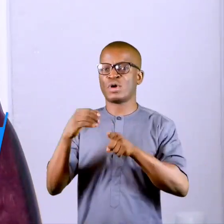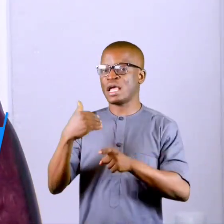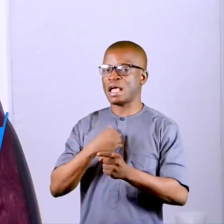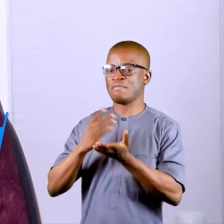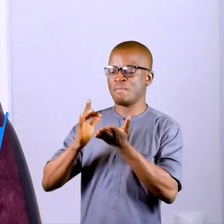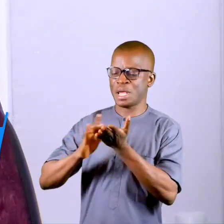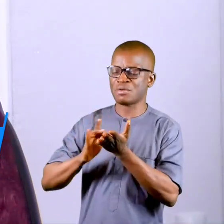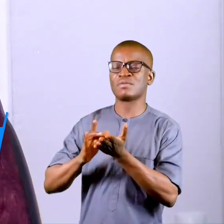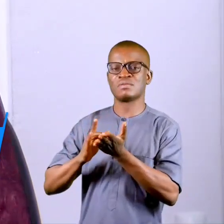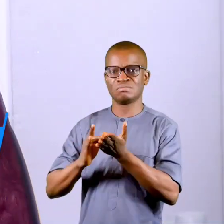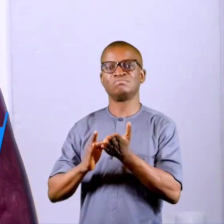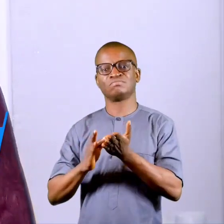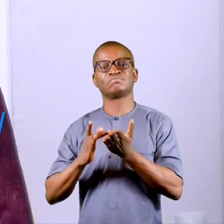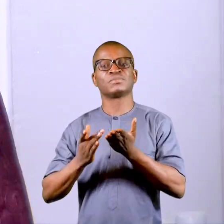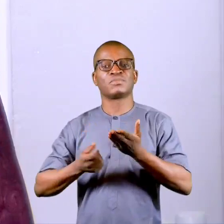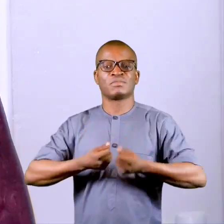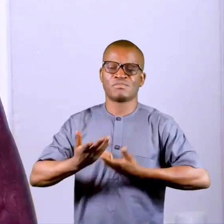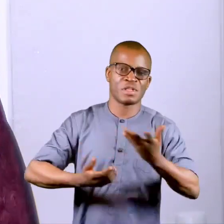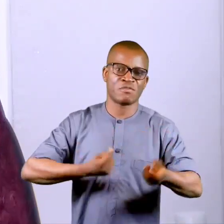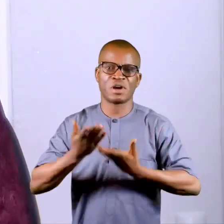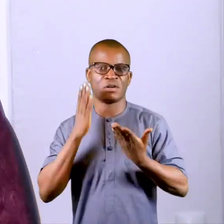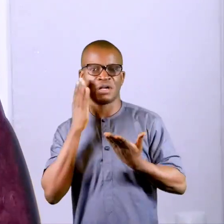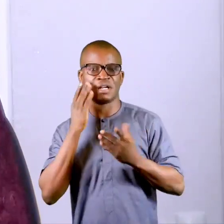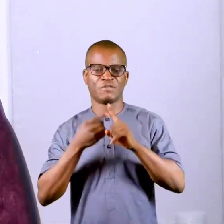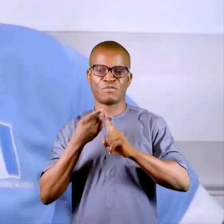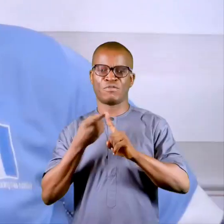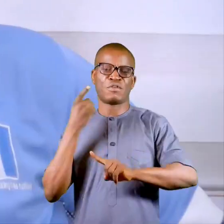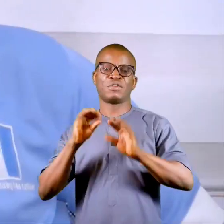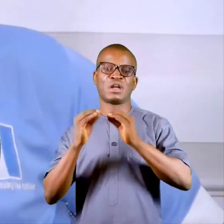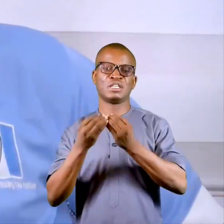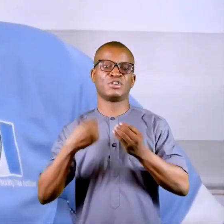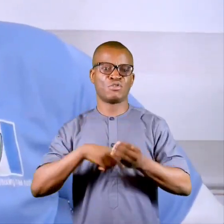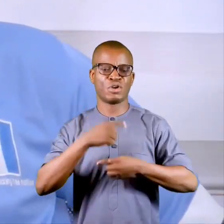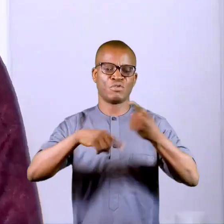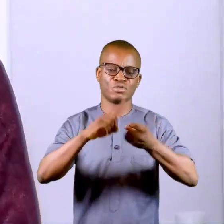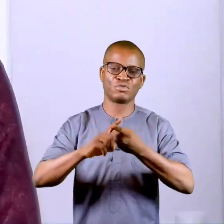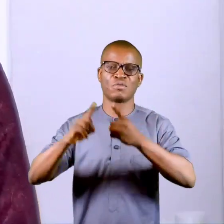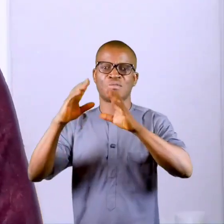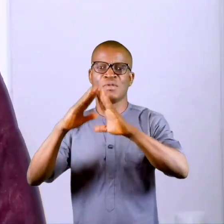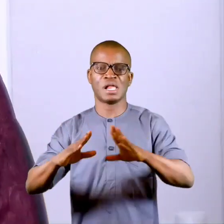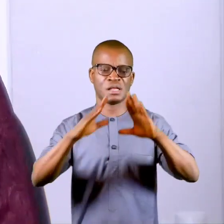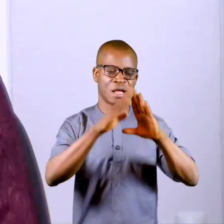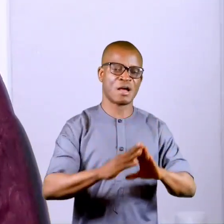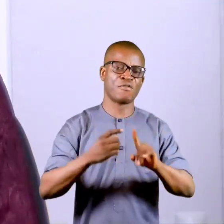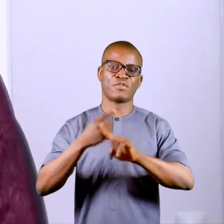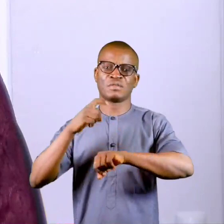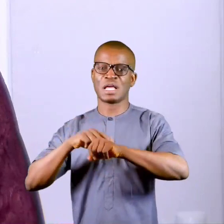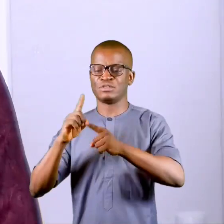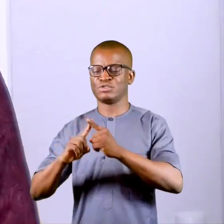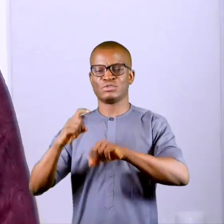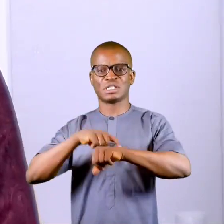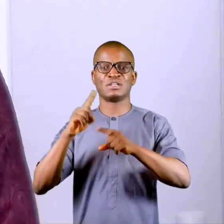have the medical outreach arm of the organization. We've been going to the shelter from time to time to